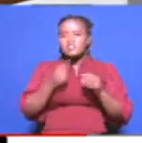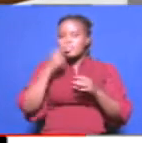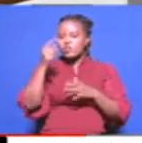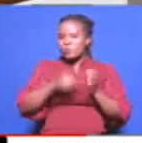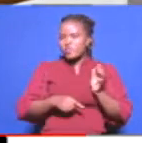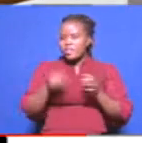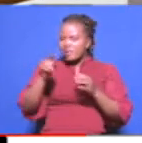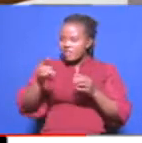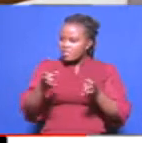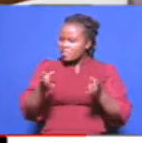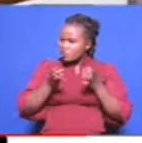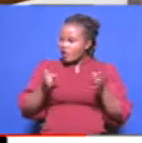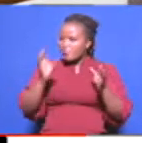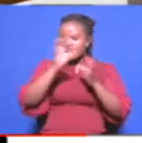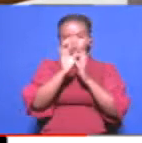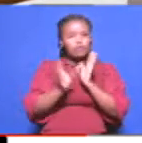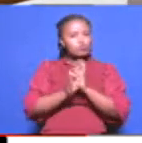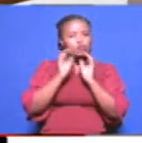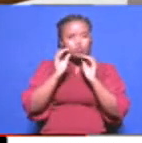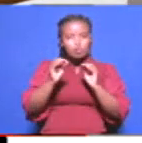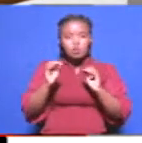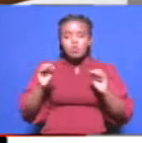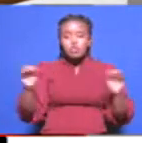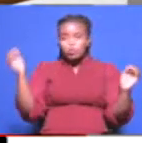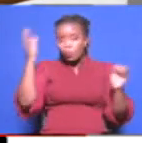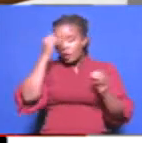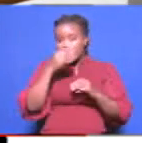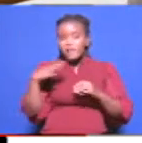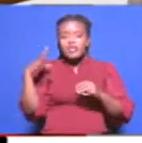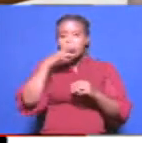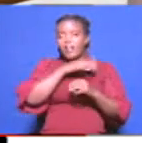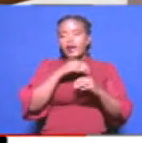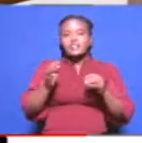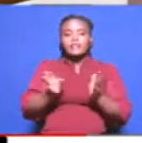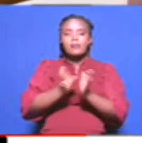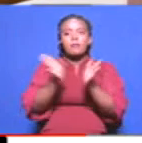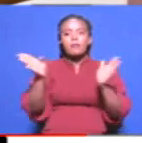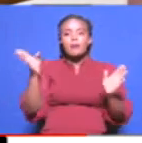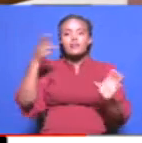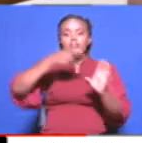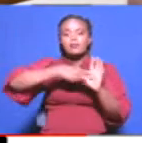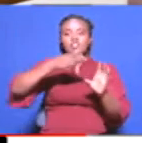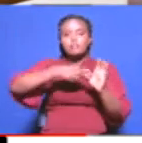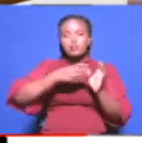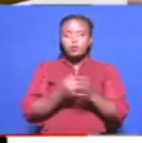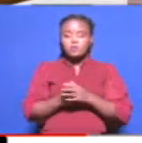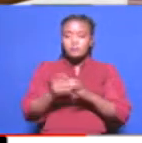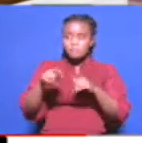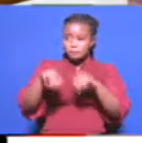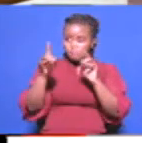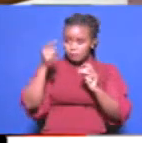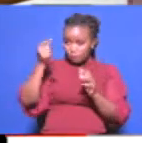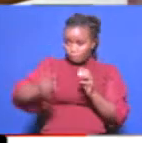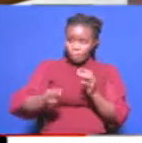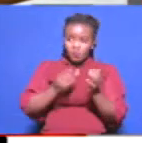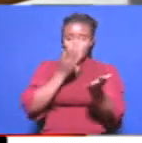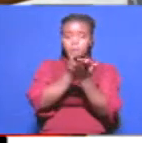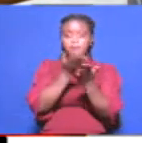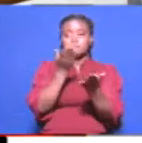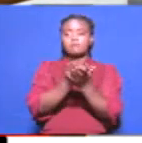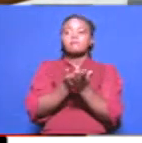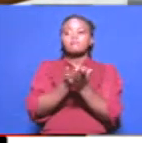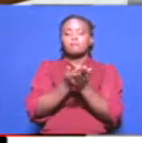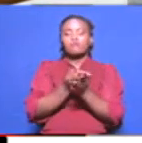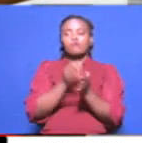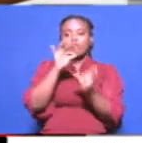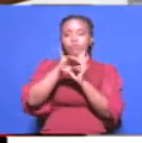there was no adequate public participation. He was ruling on a petition by voters Paul Masharia Wambui,